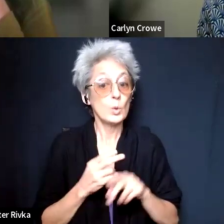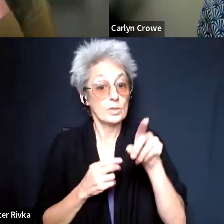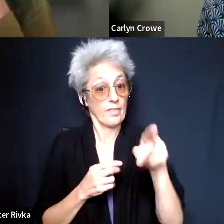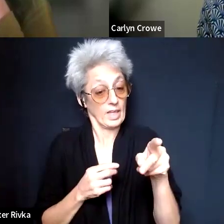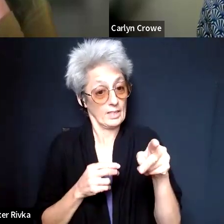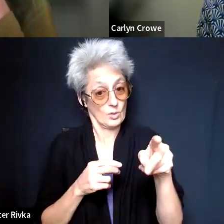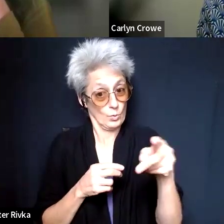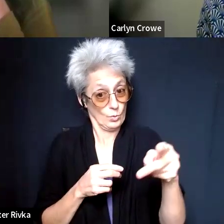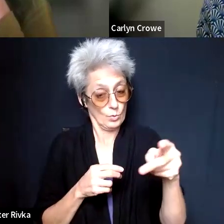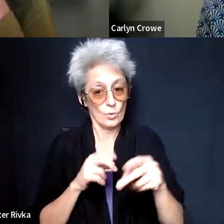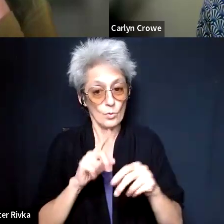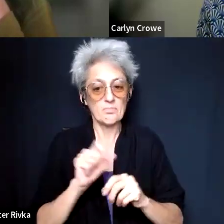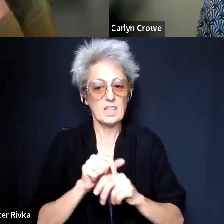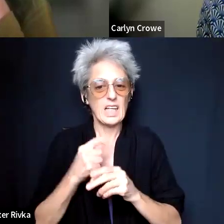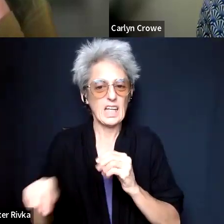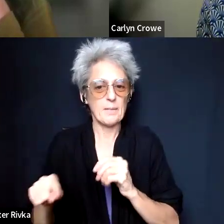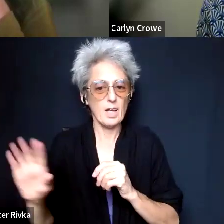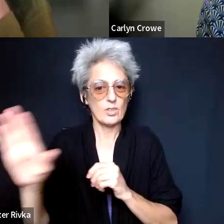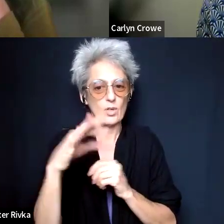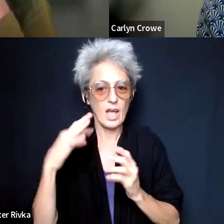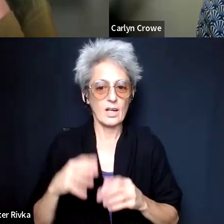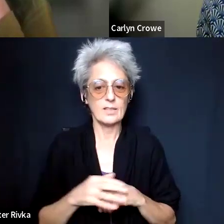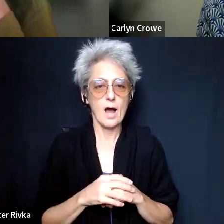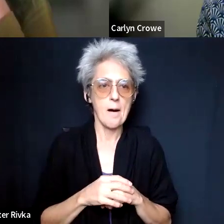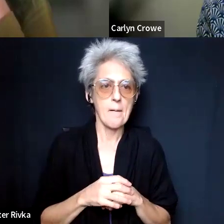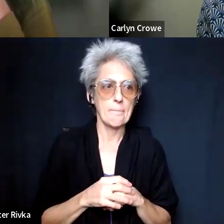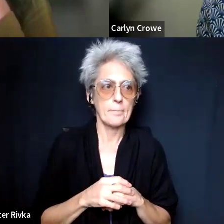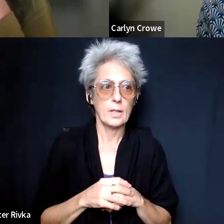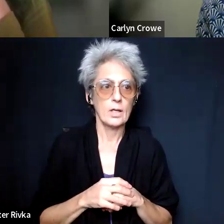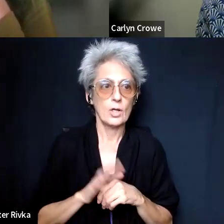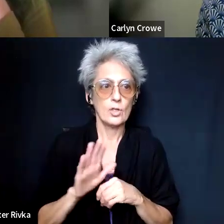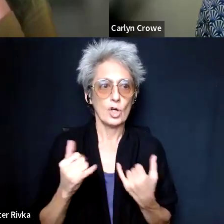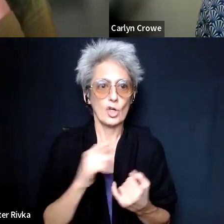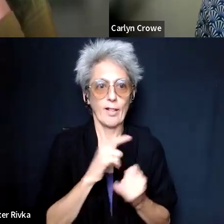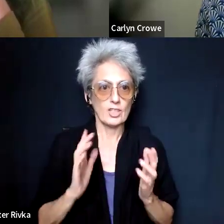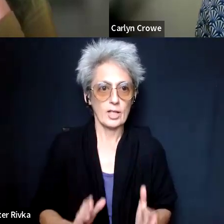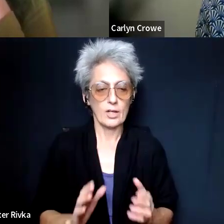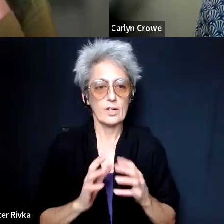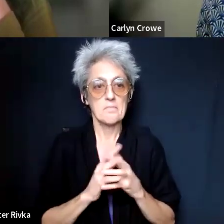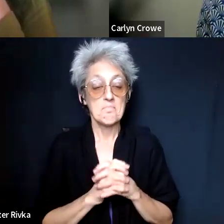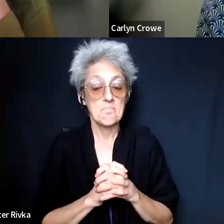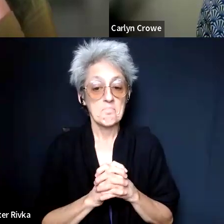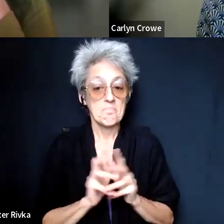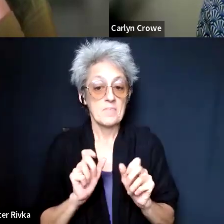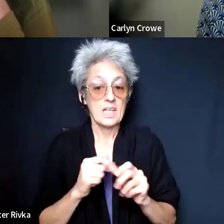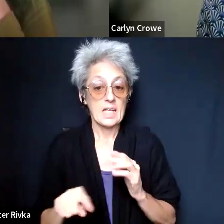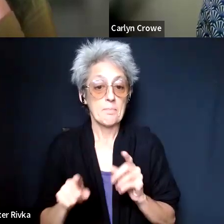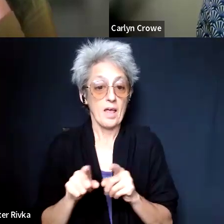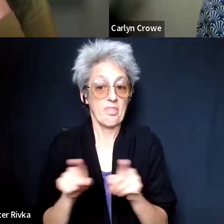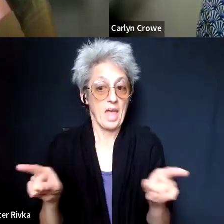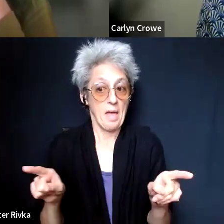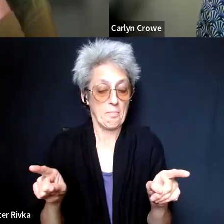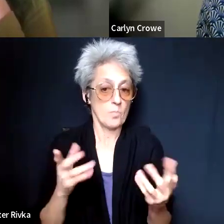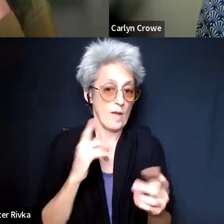office and your current legislator, and see how they respond. And we would love to